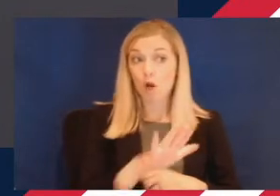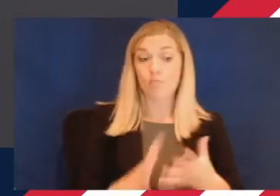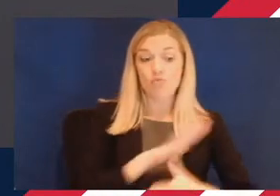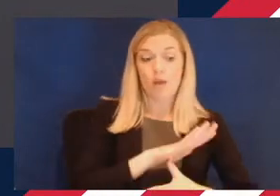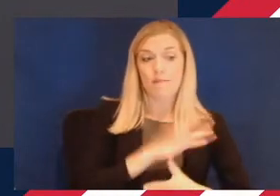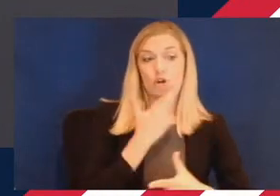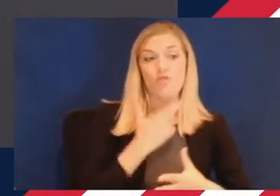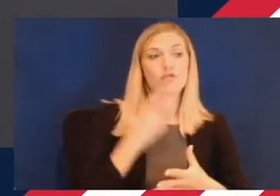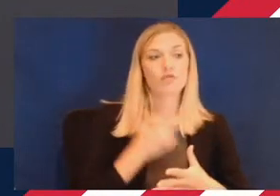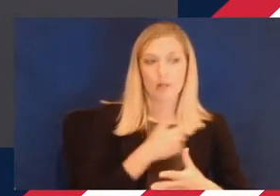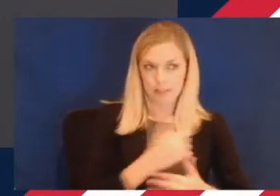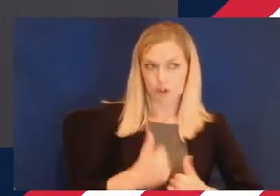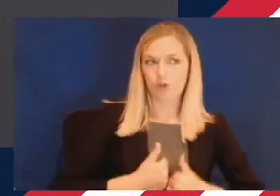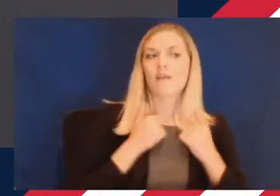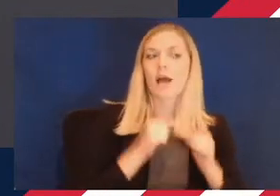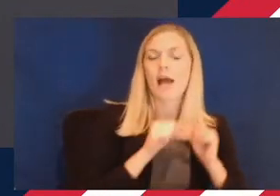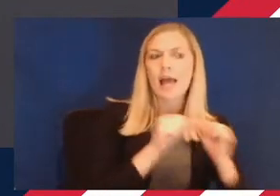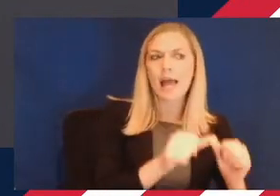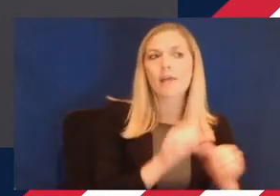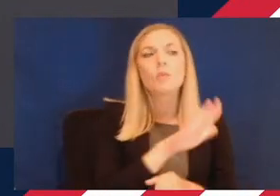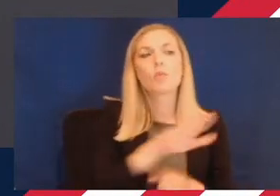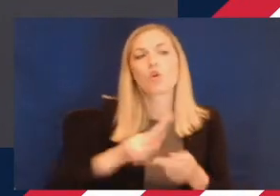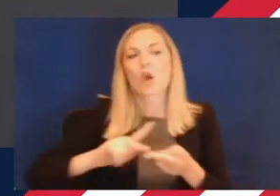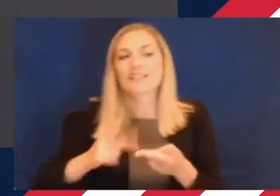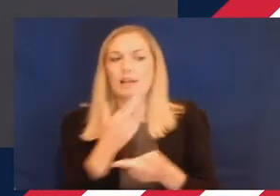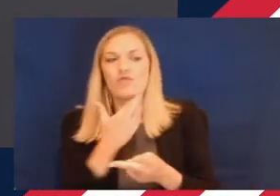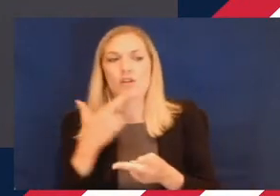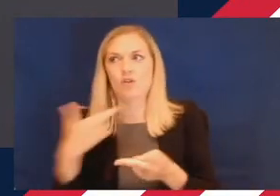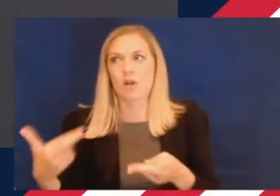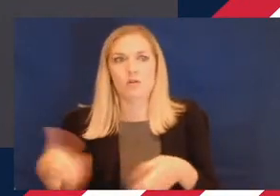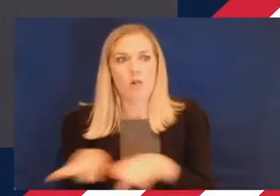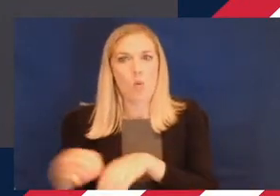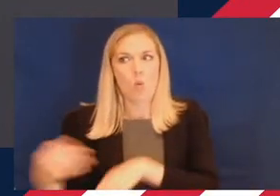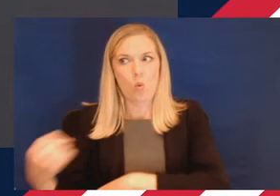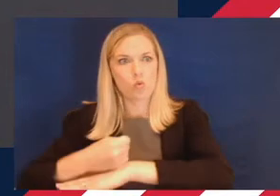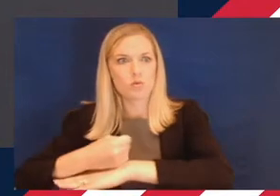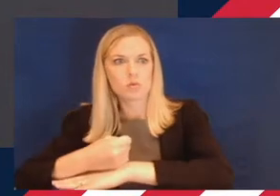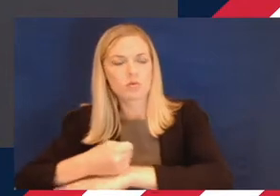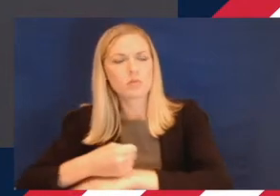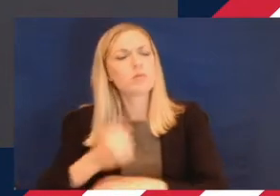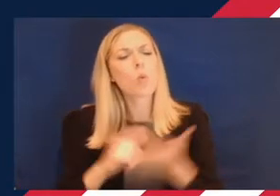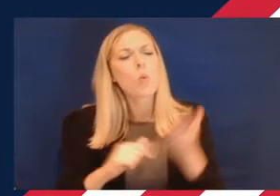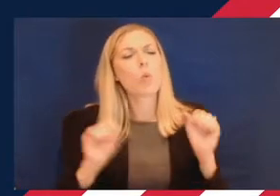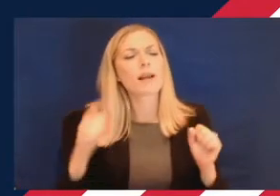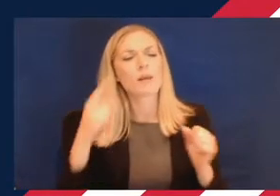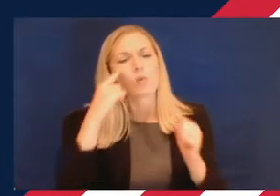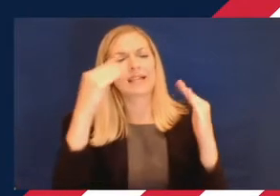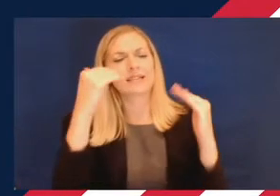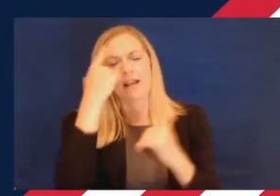not. So what can we expect in the future for restaurants and the entire industry?